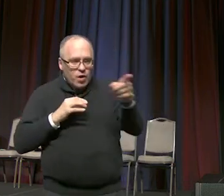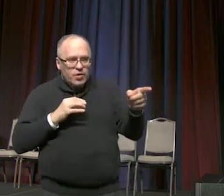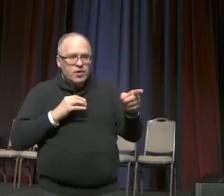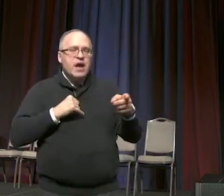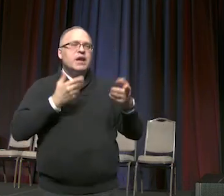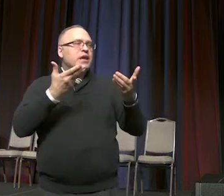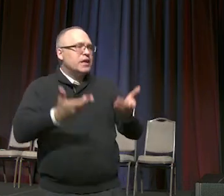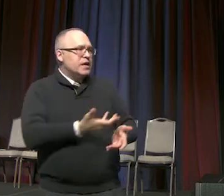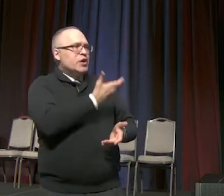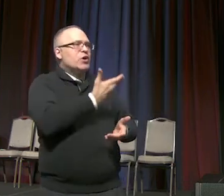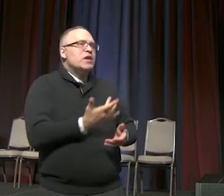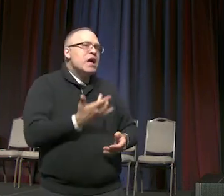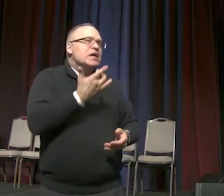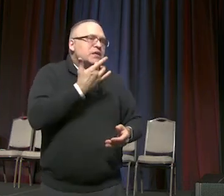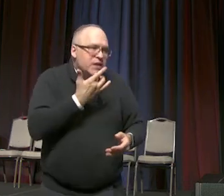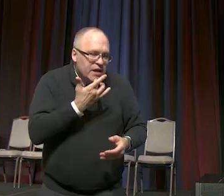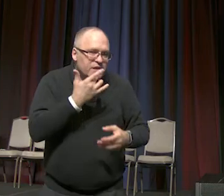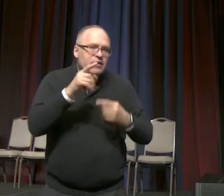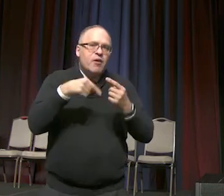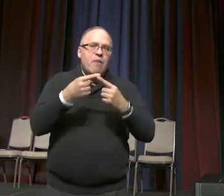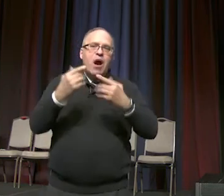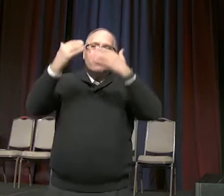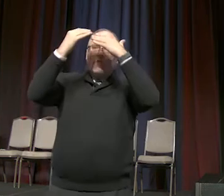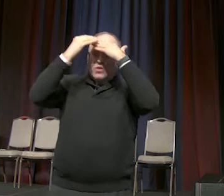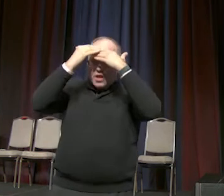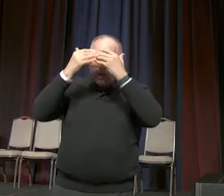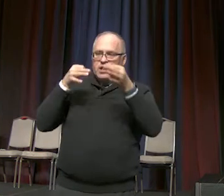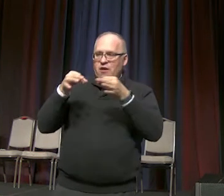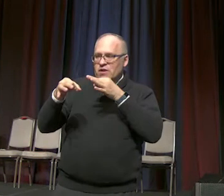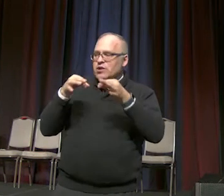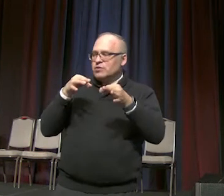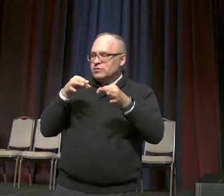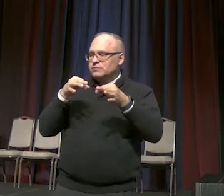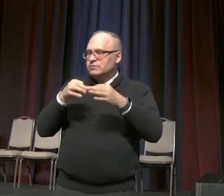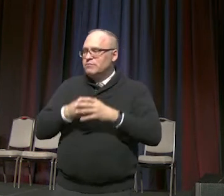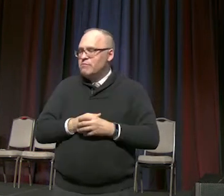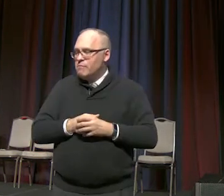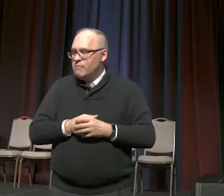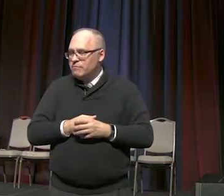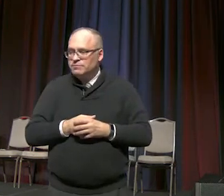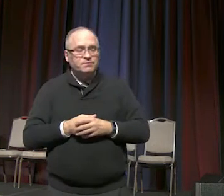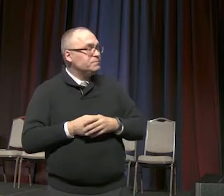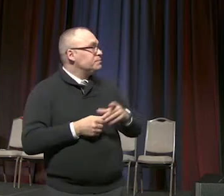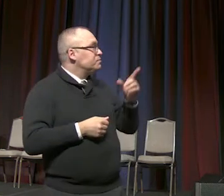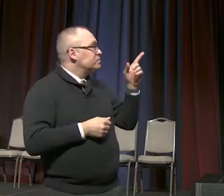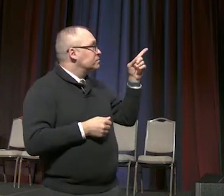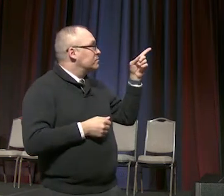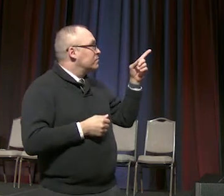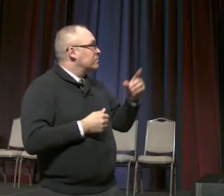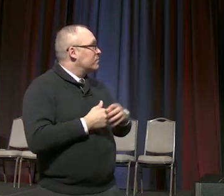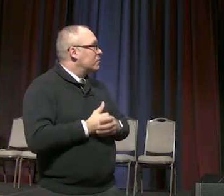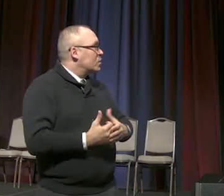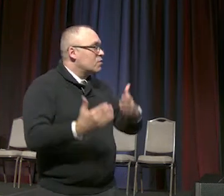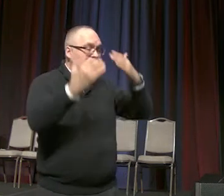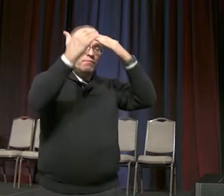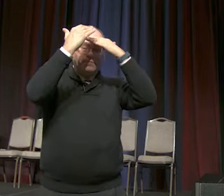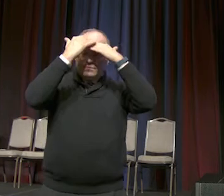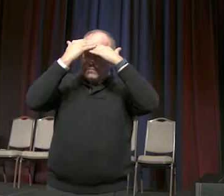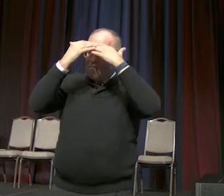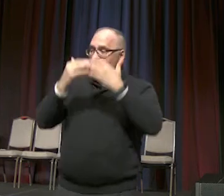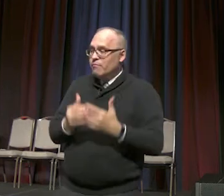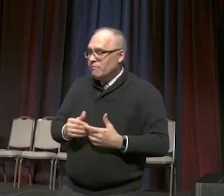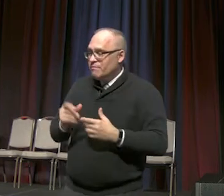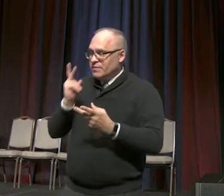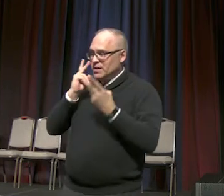taste, the definition of ordination that we're using. I invite you to read it along with me. Ordination